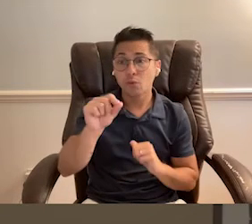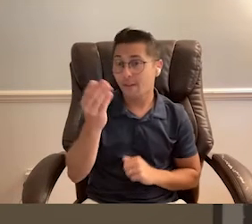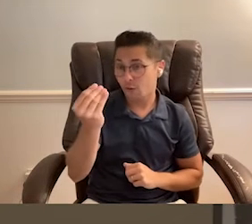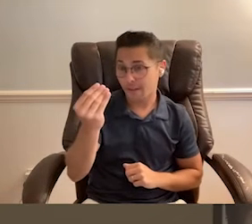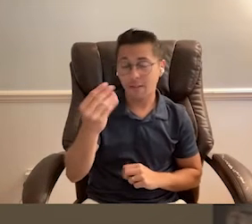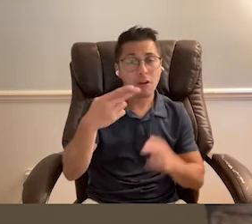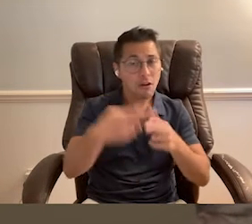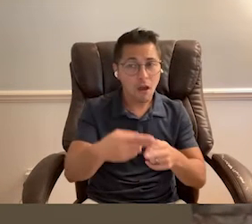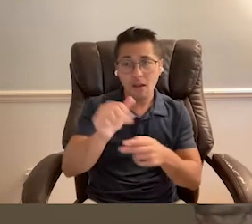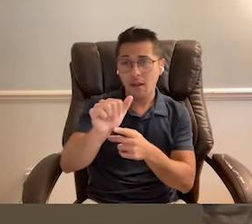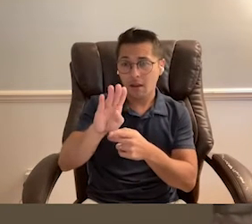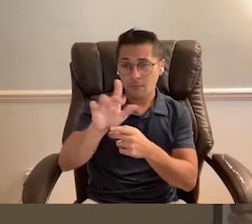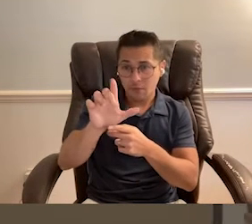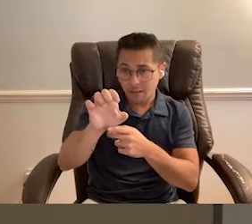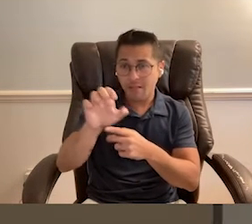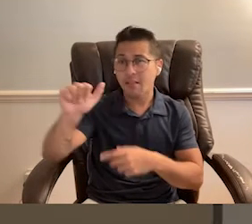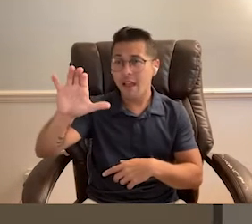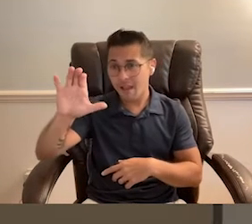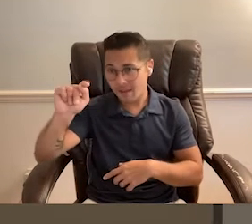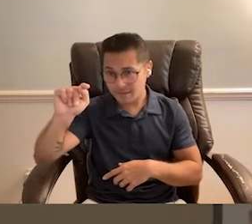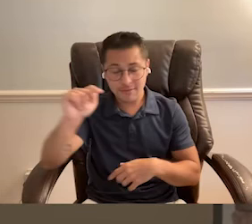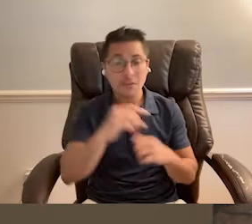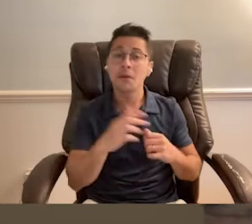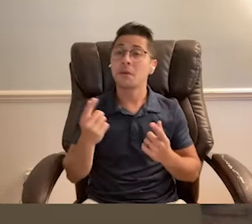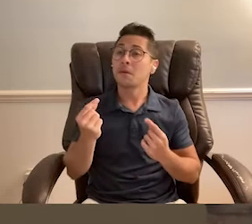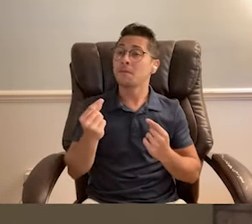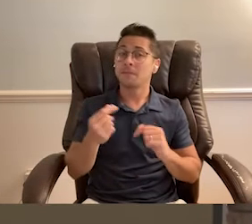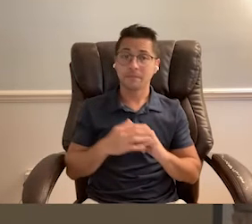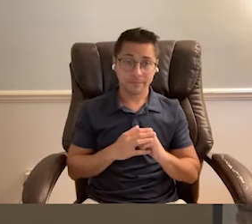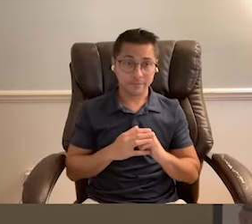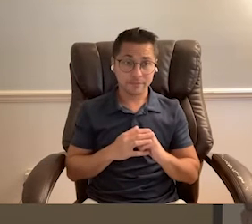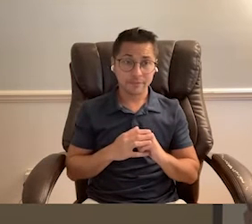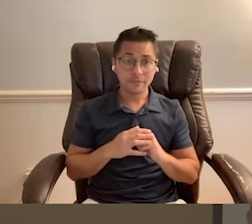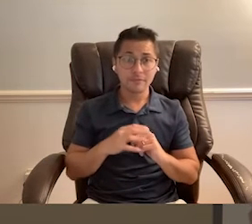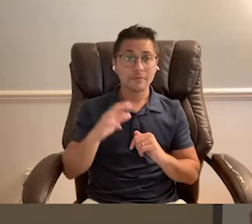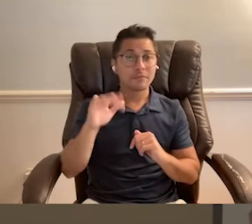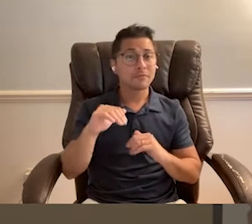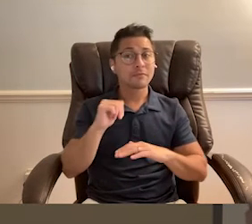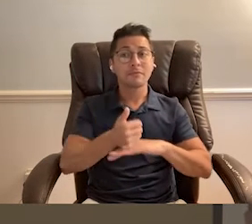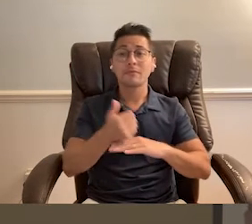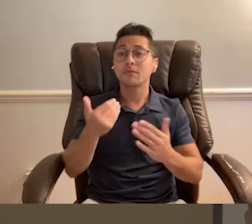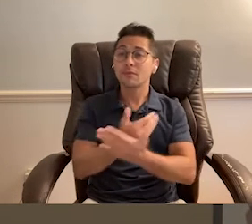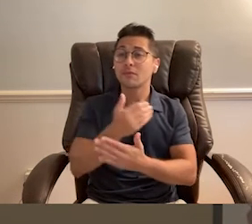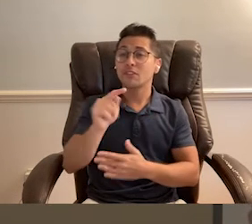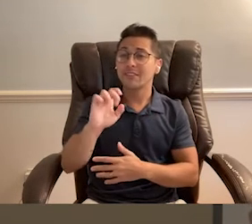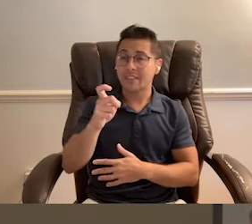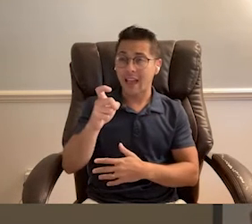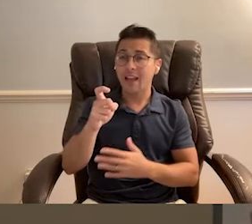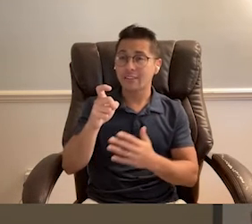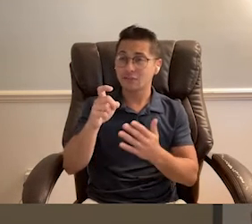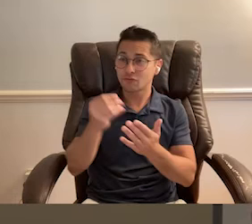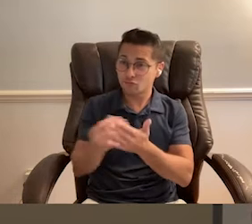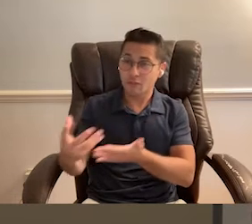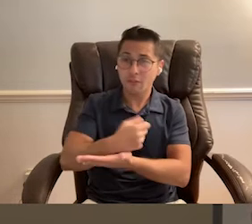Act. And what it did was it actually created a new tax revenue code, 529A,